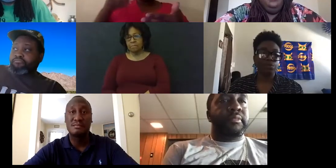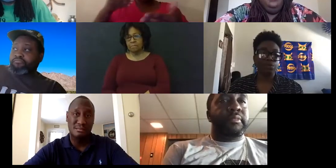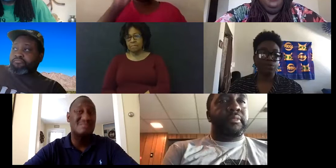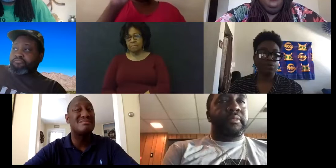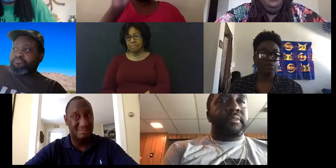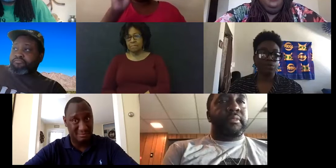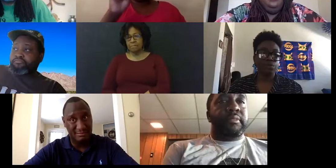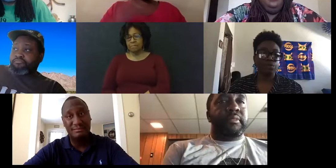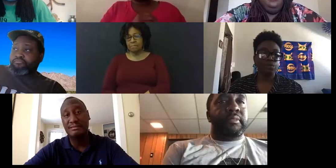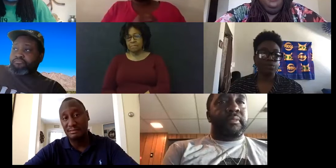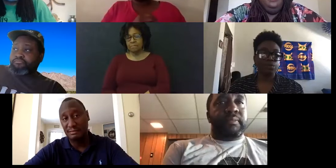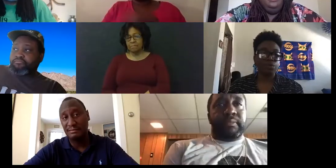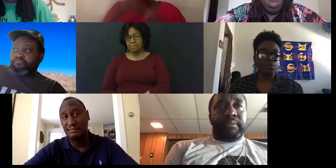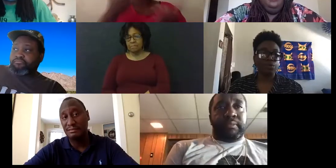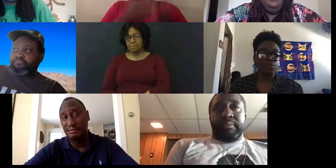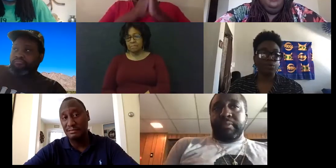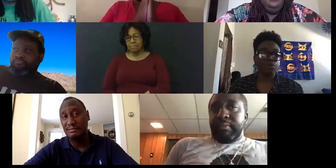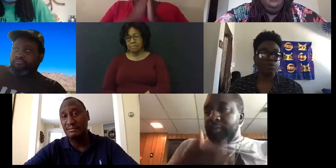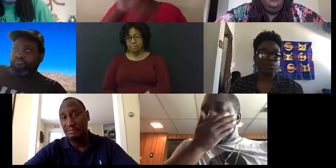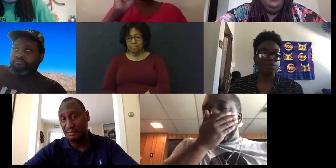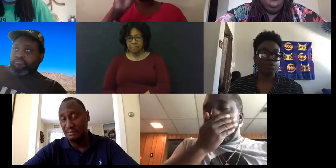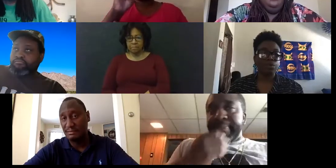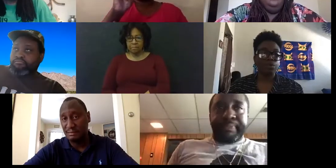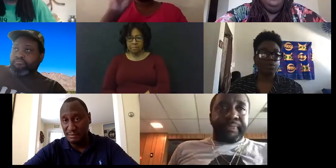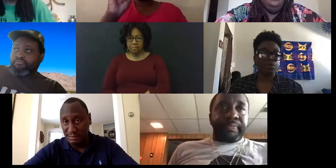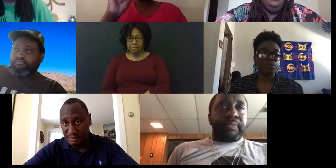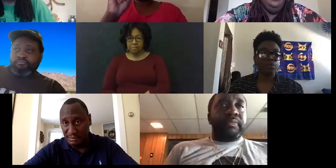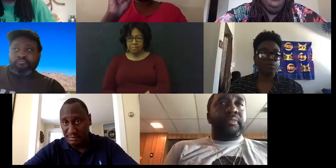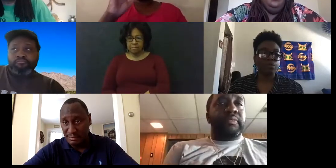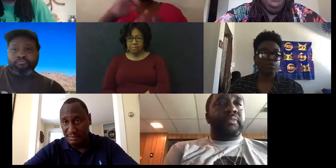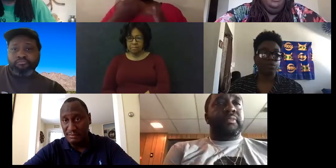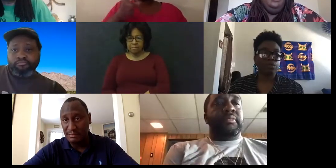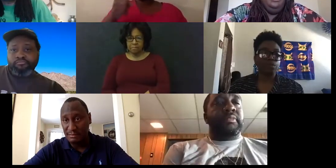I want to ask Imani, like, how did you feel